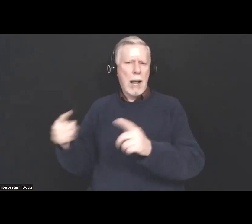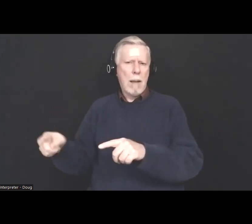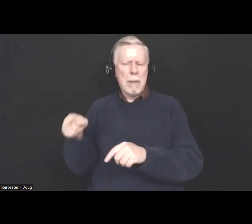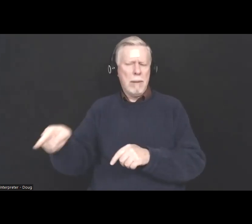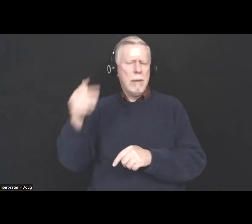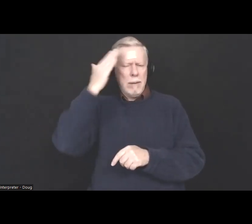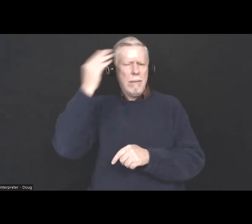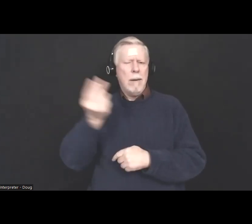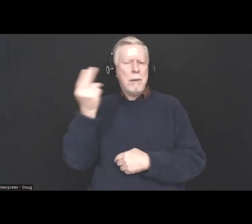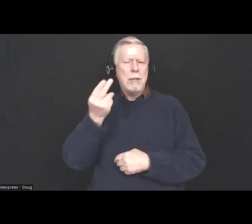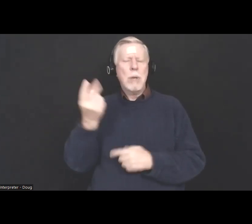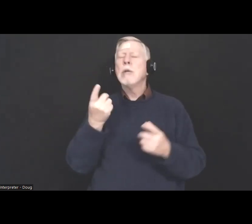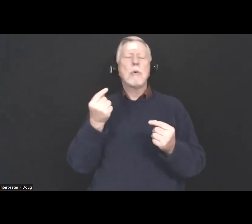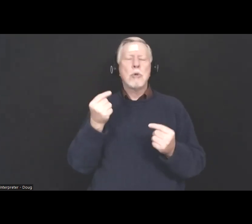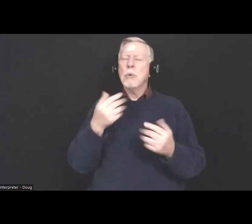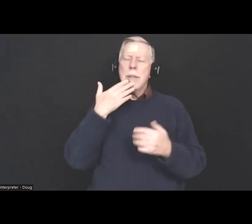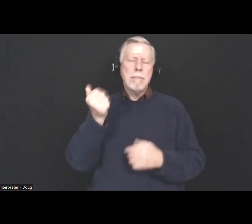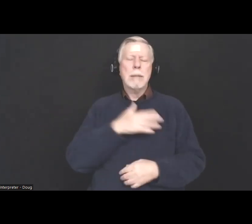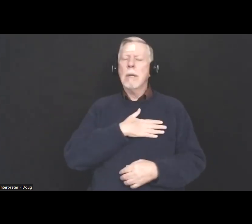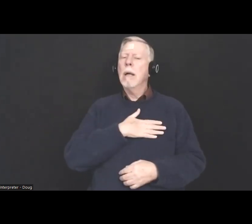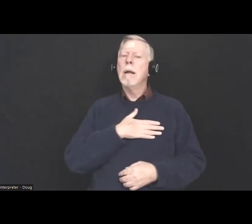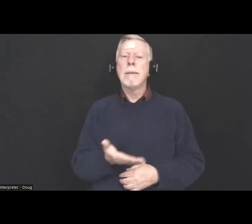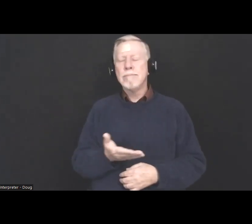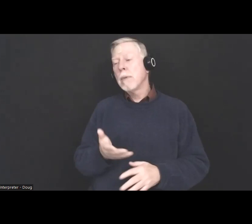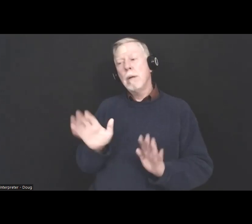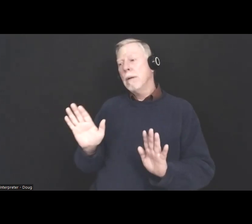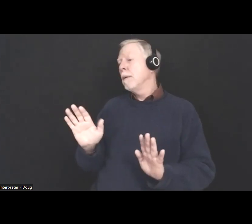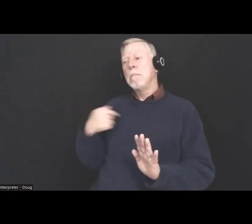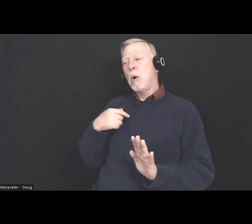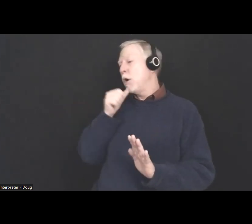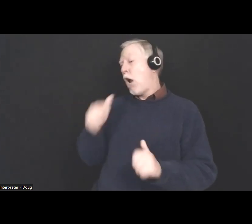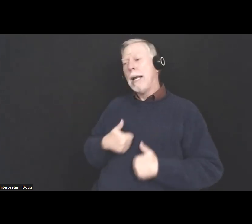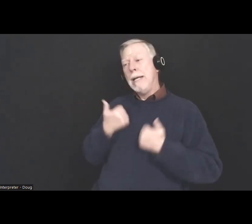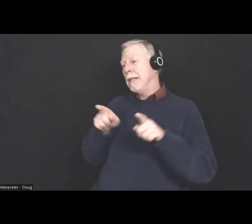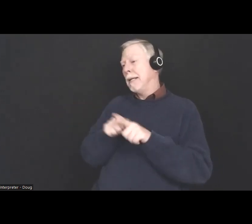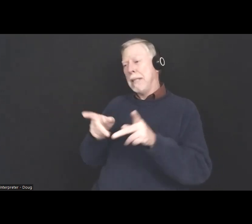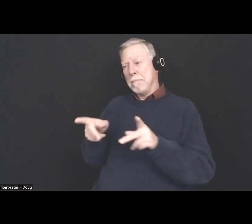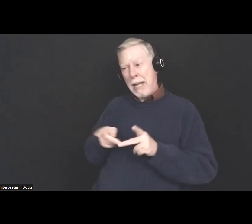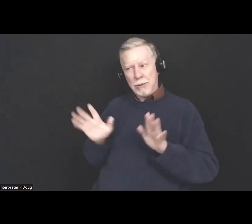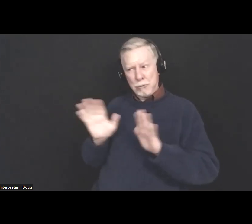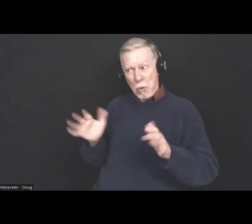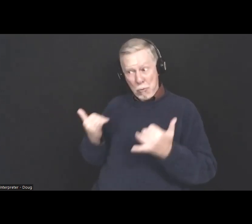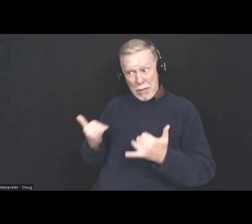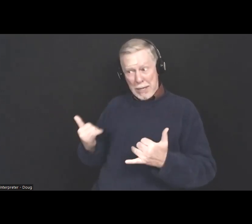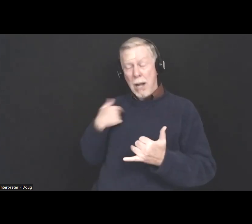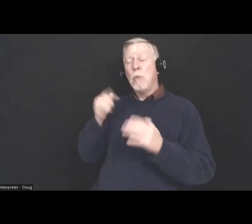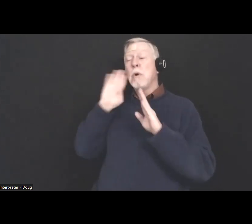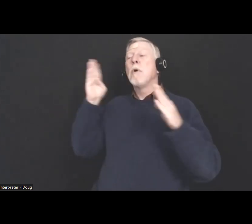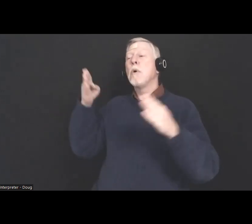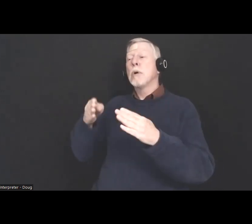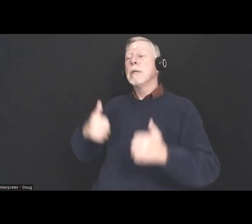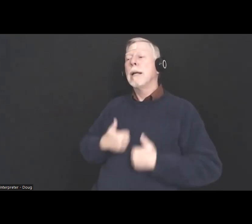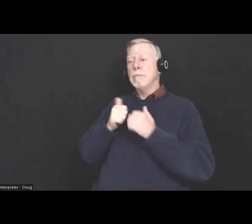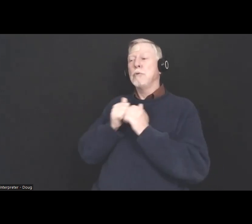and copping that plea and saying, but we ain't living there. Where we're living is, how do we work together in the future to make sure that I don't